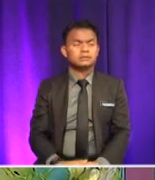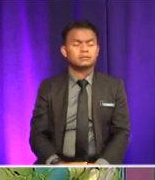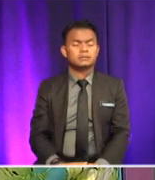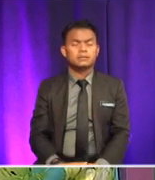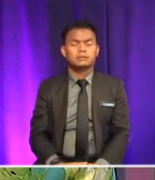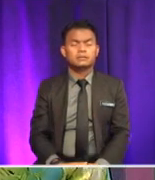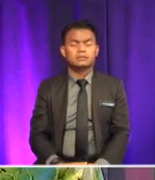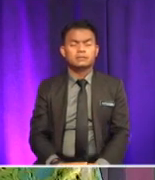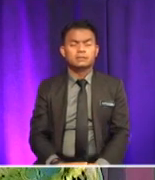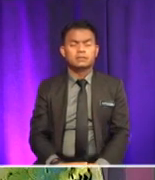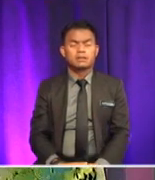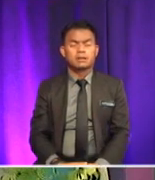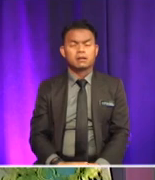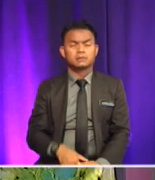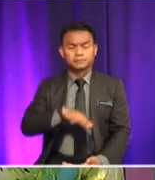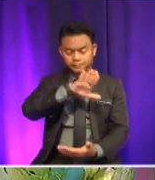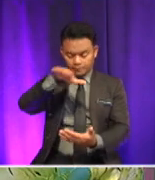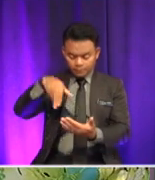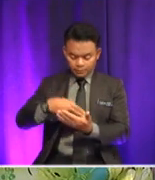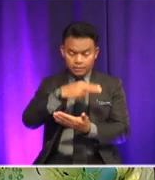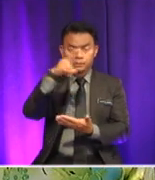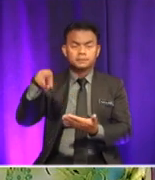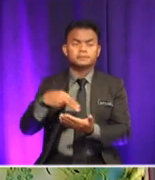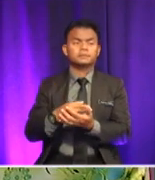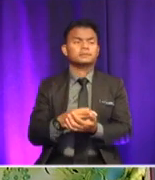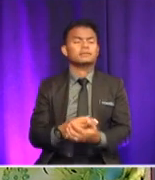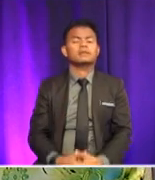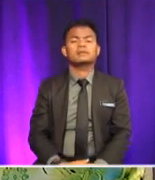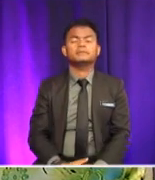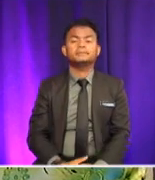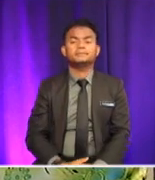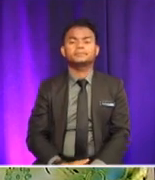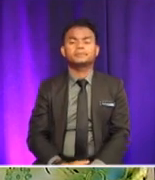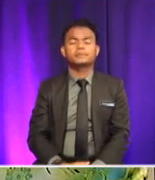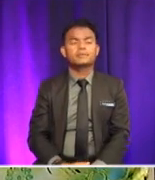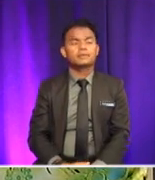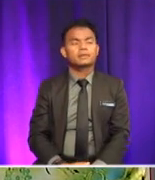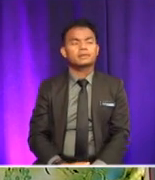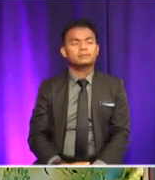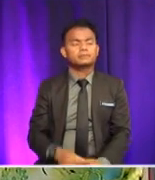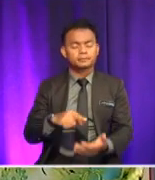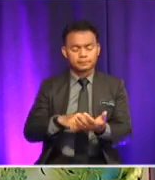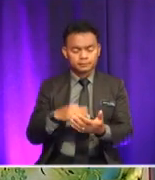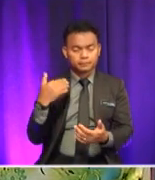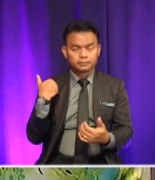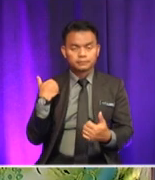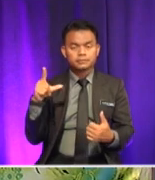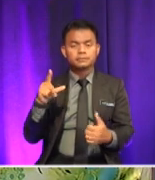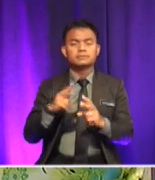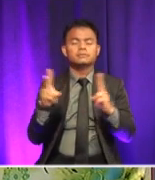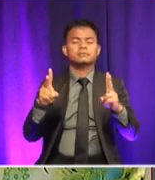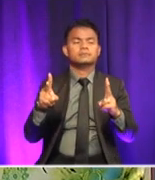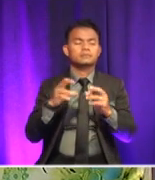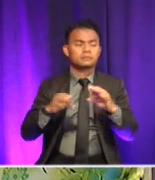Okay, here, this whole passage is an interrogation. So this is important. When you have